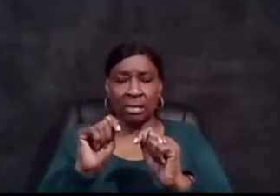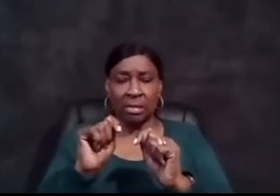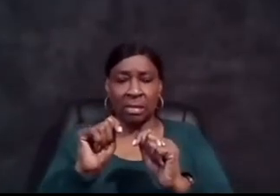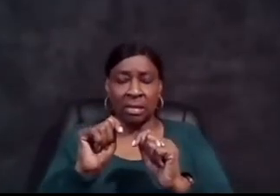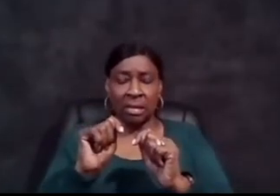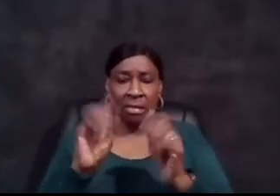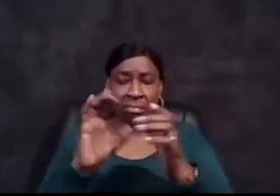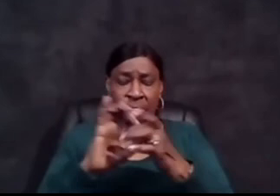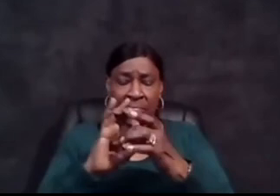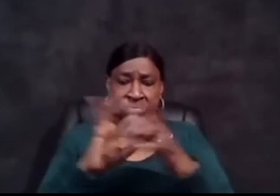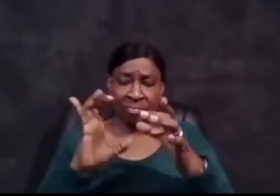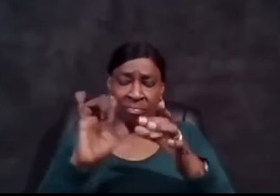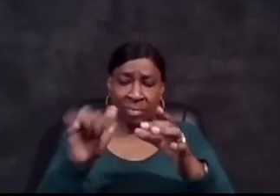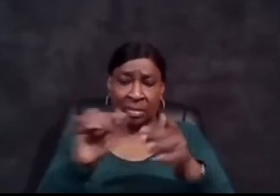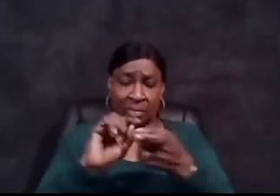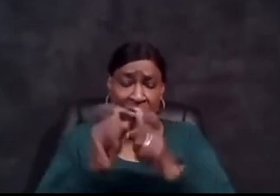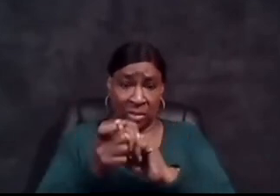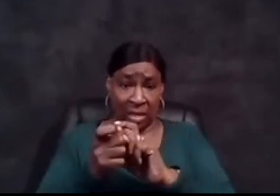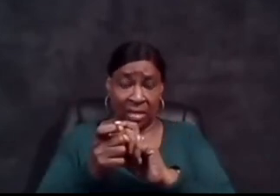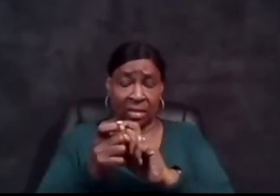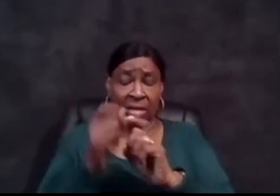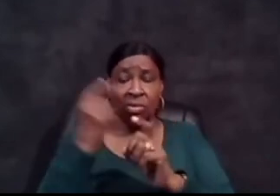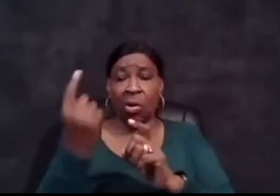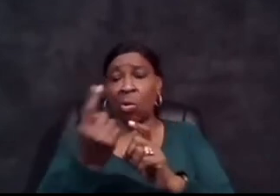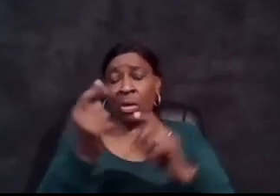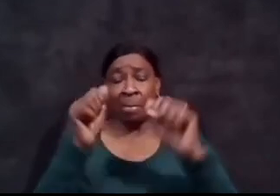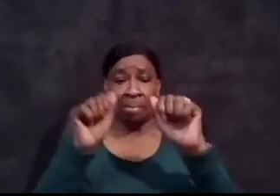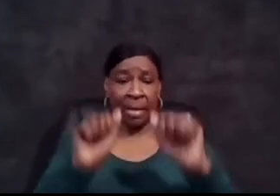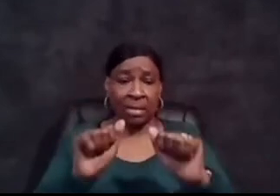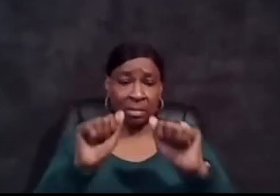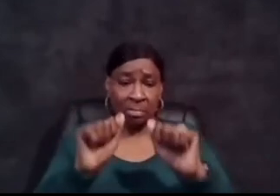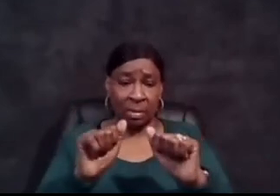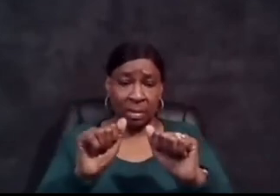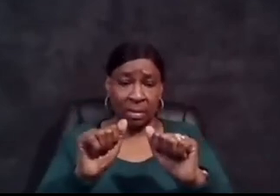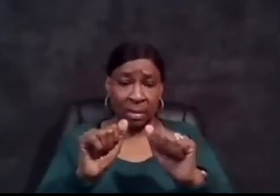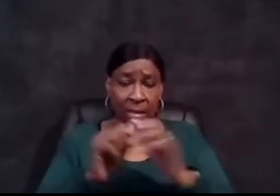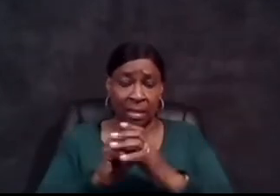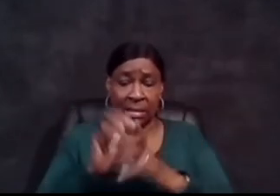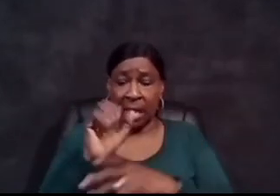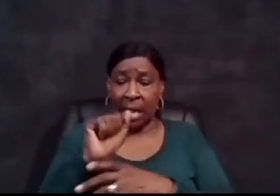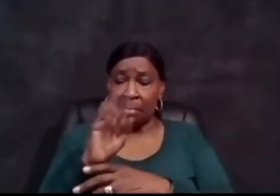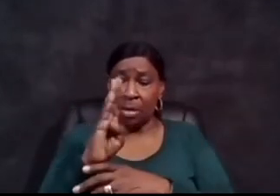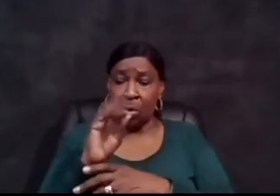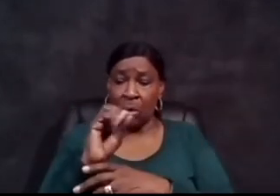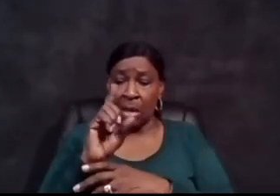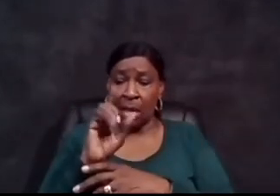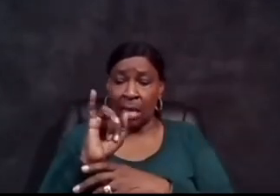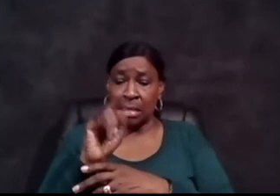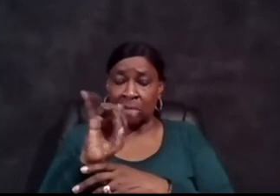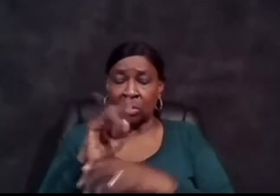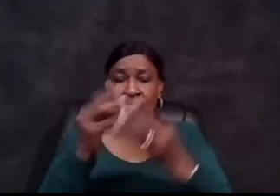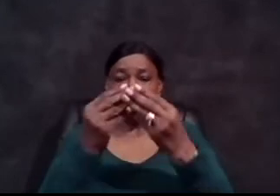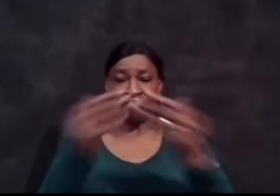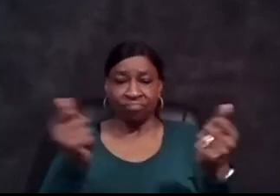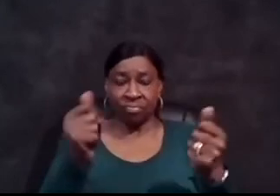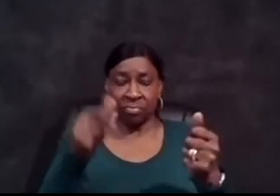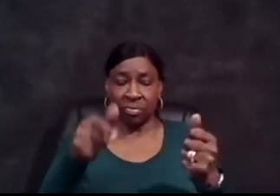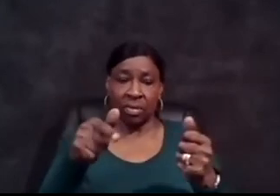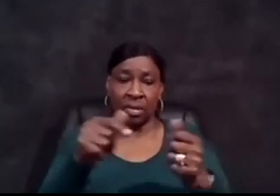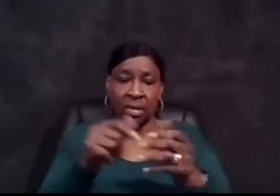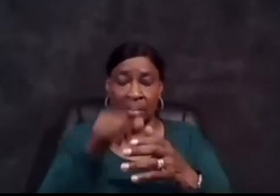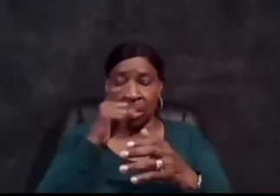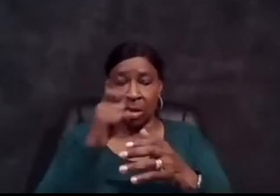reform, the only possibility would be an abolition in many ways, because the constant